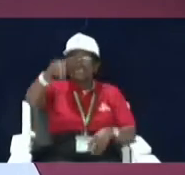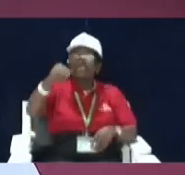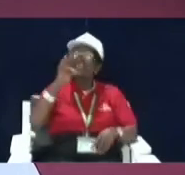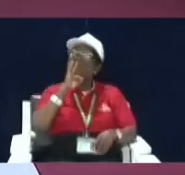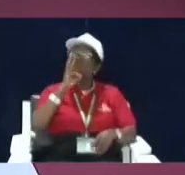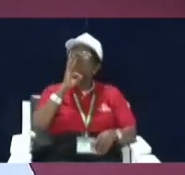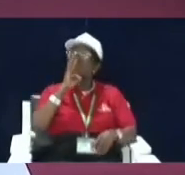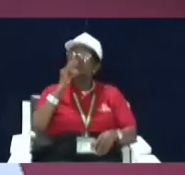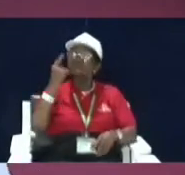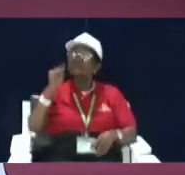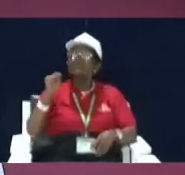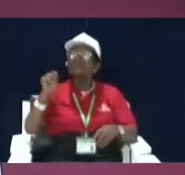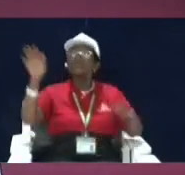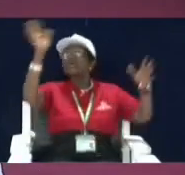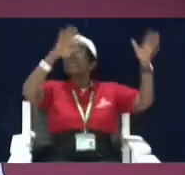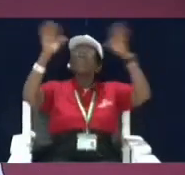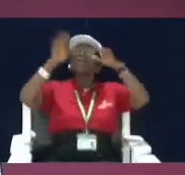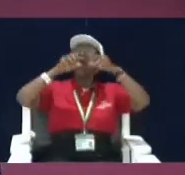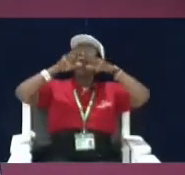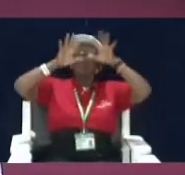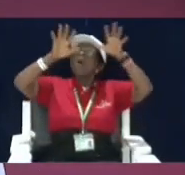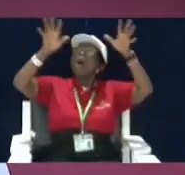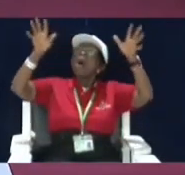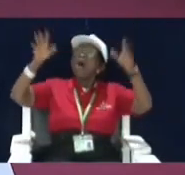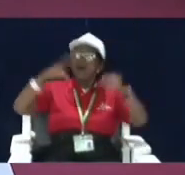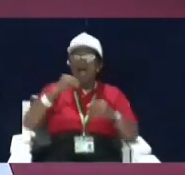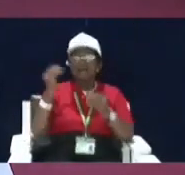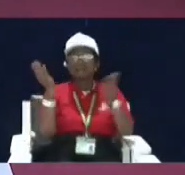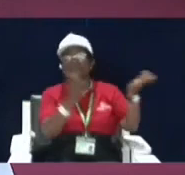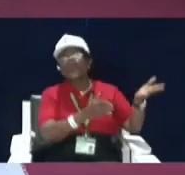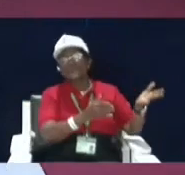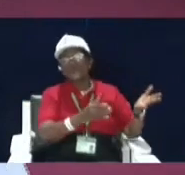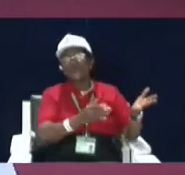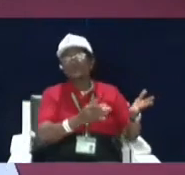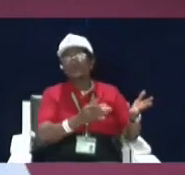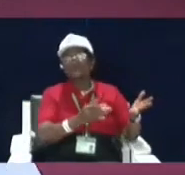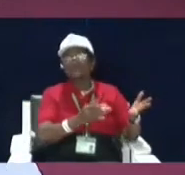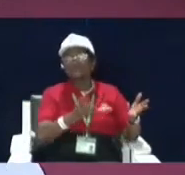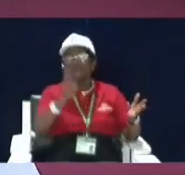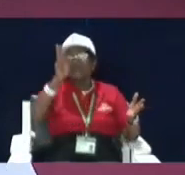the wind blew and brought in quails.